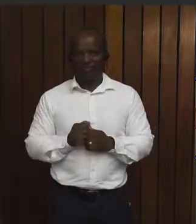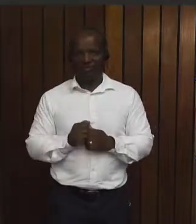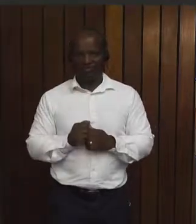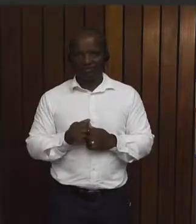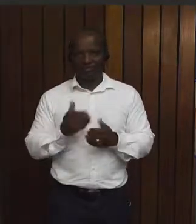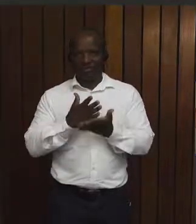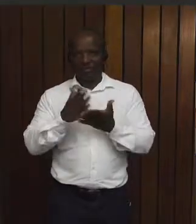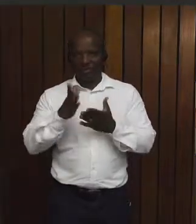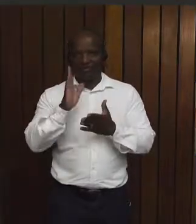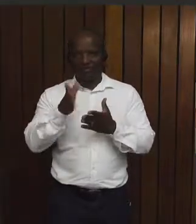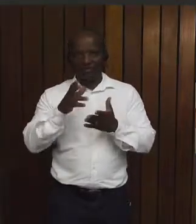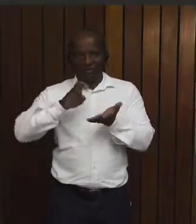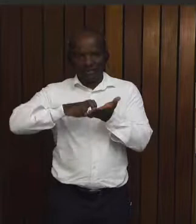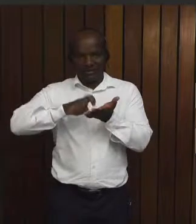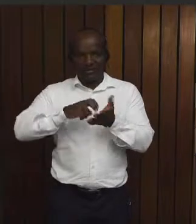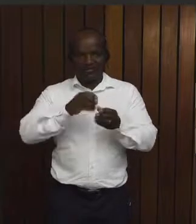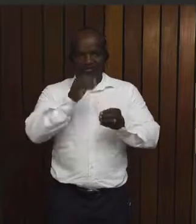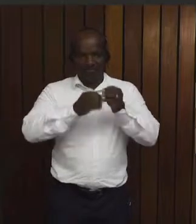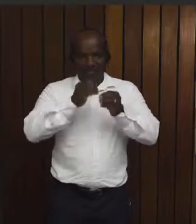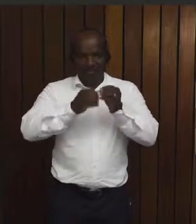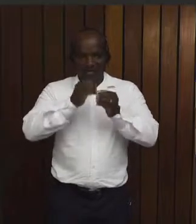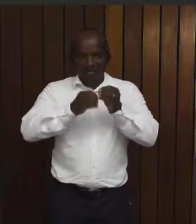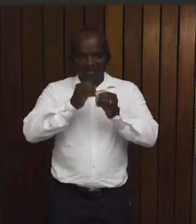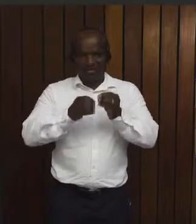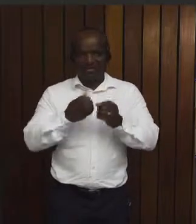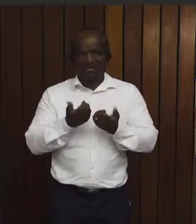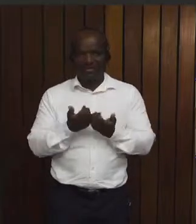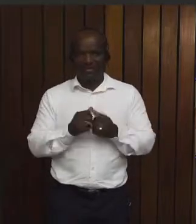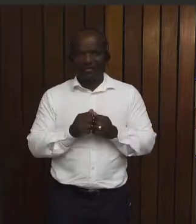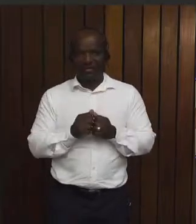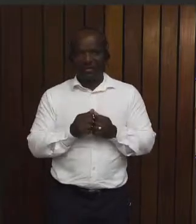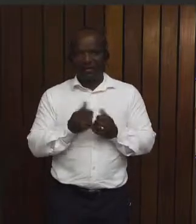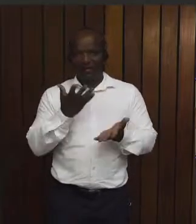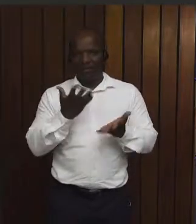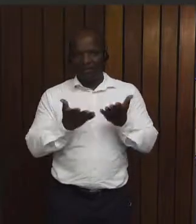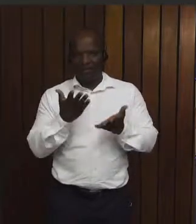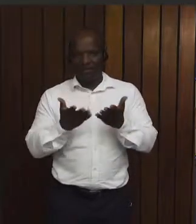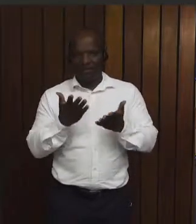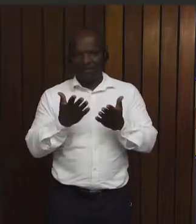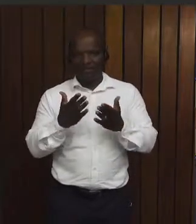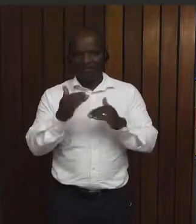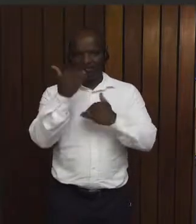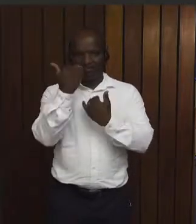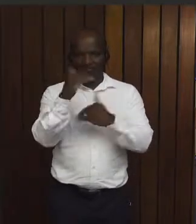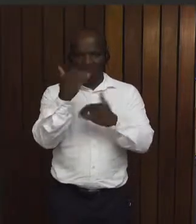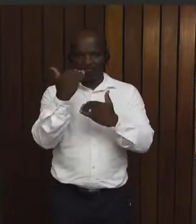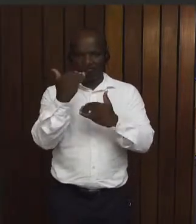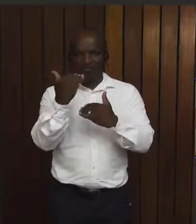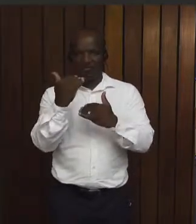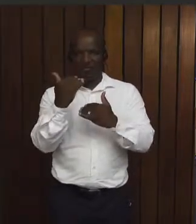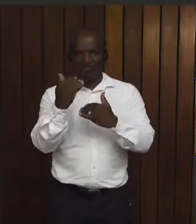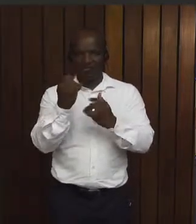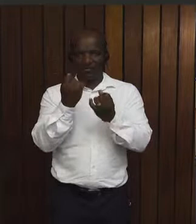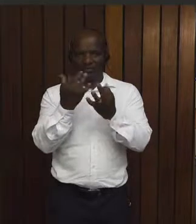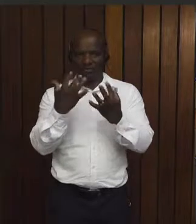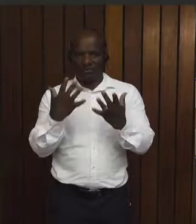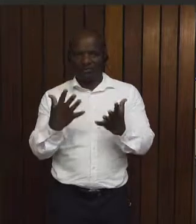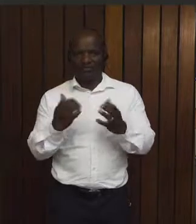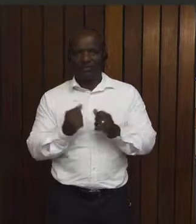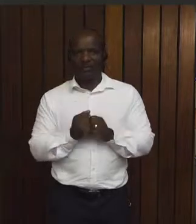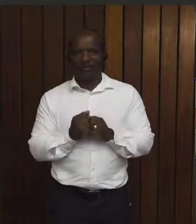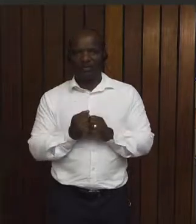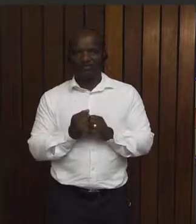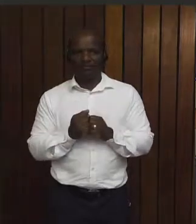rehabilitated, maybe around the amount, the budget, and we are going to build new